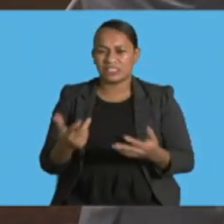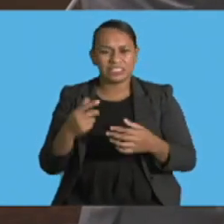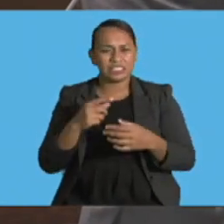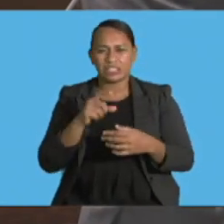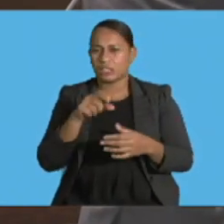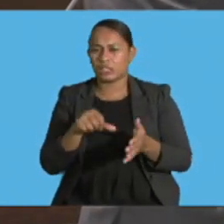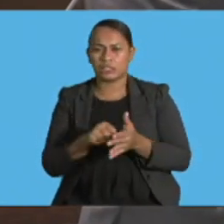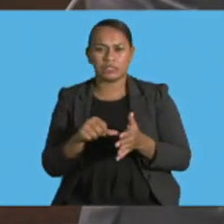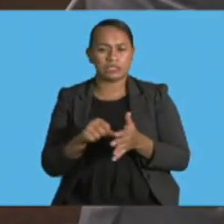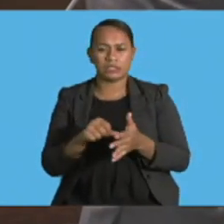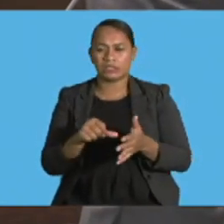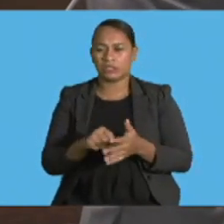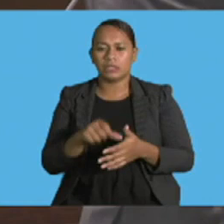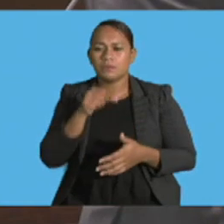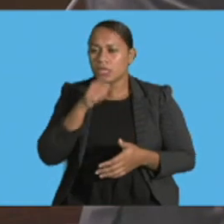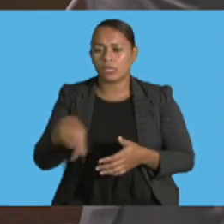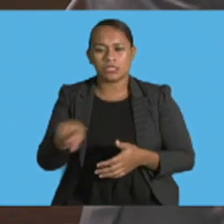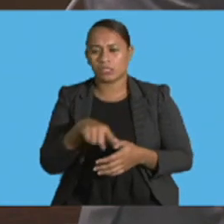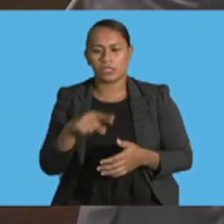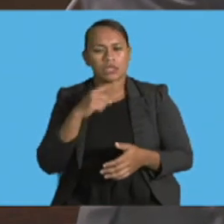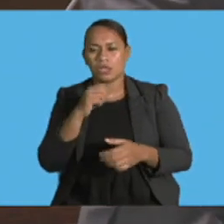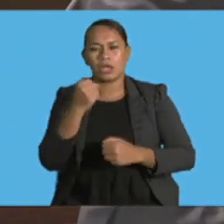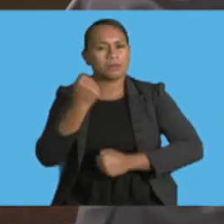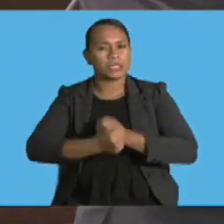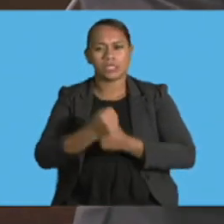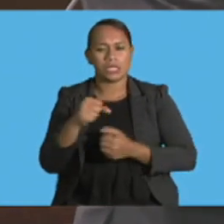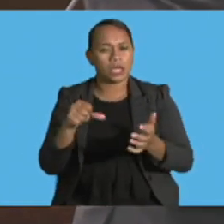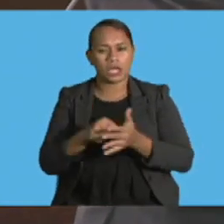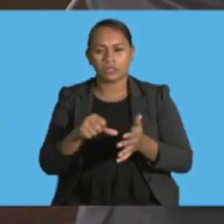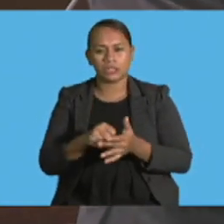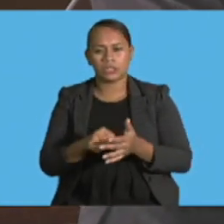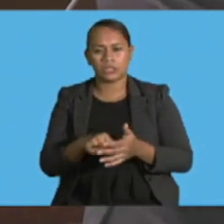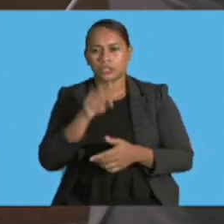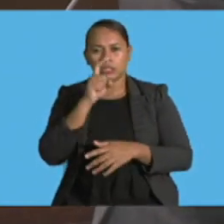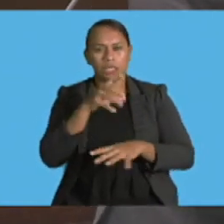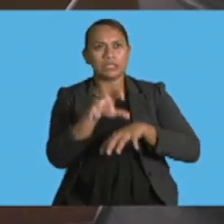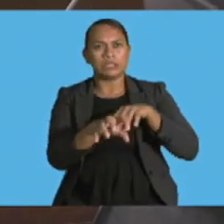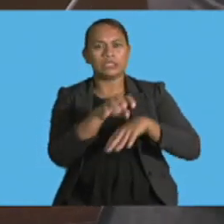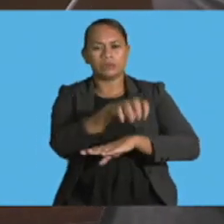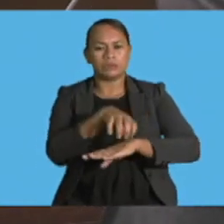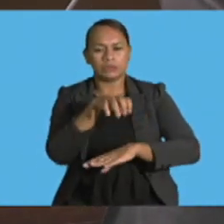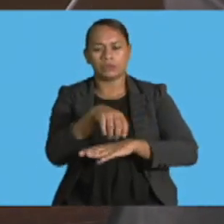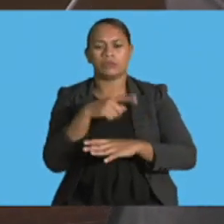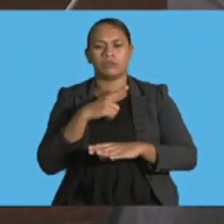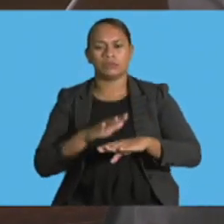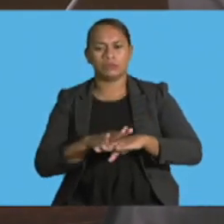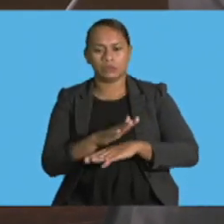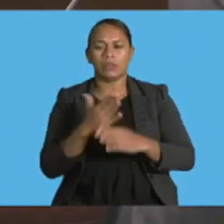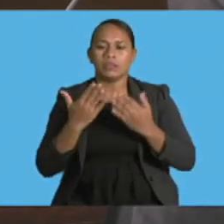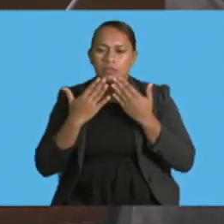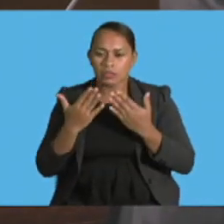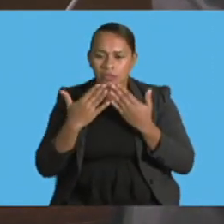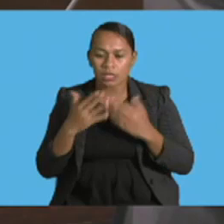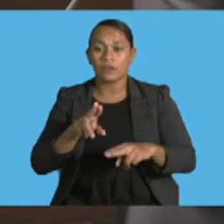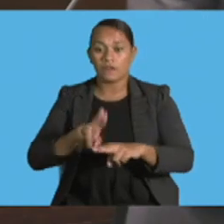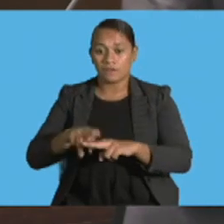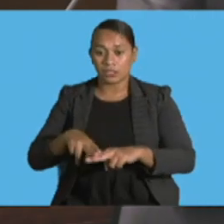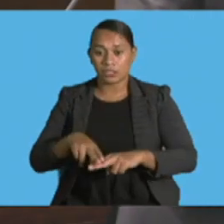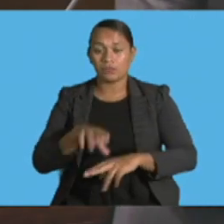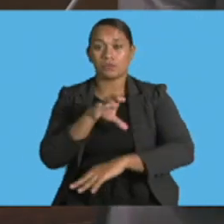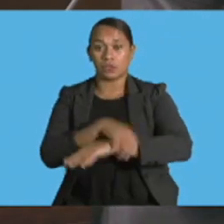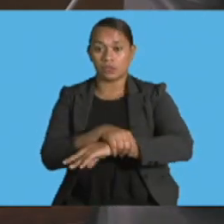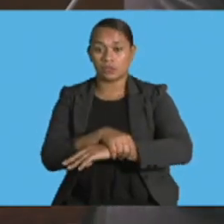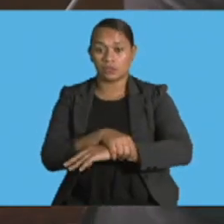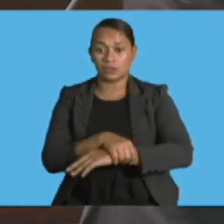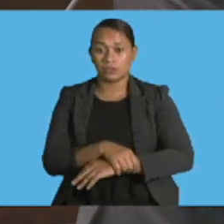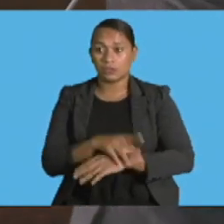whether by man or machine. That's why we are forever grateful to the Fiji Correction Service Department and the Methodist Church